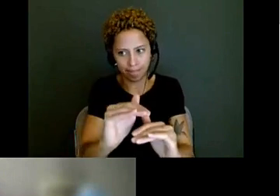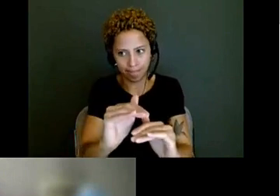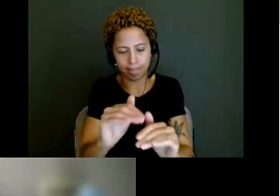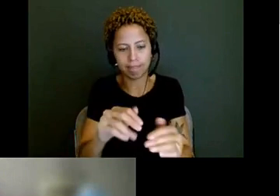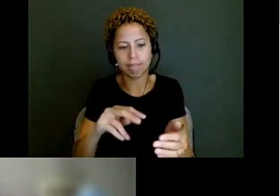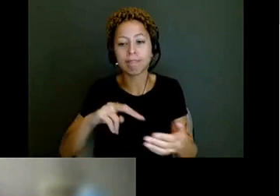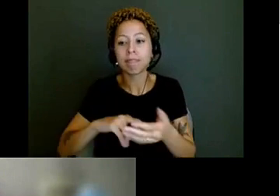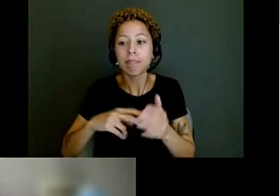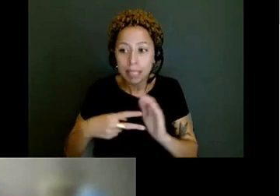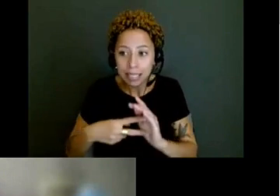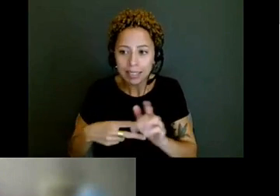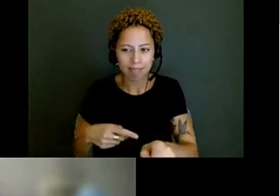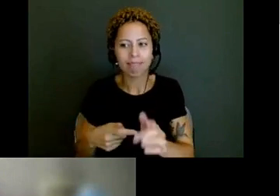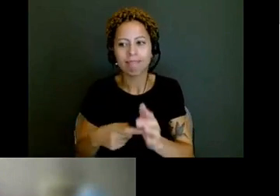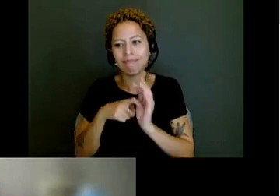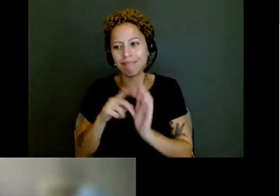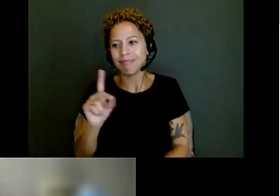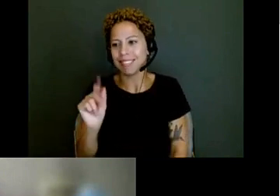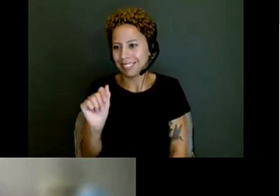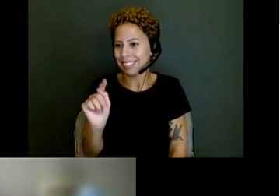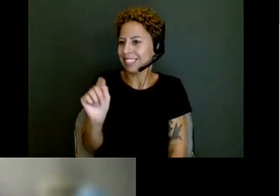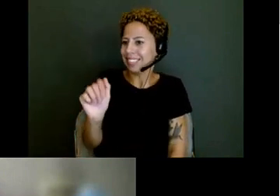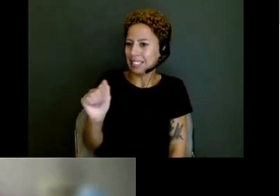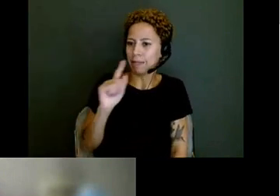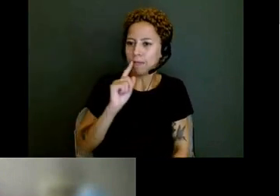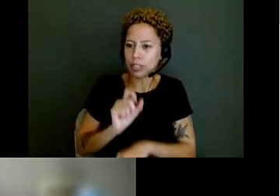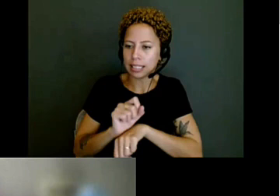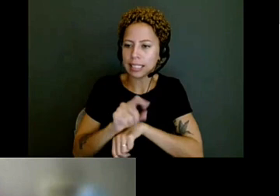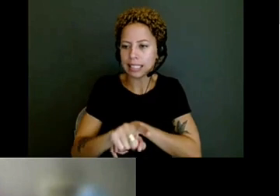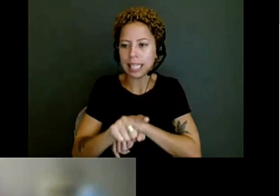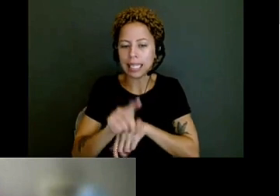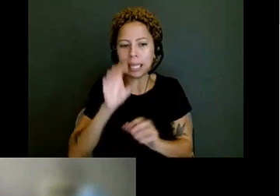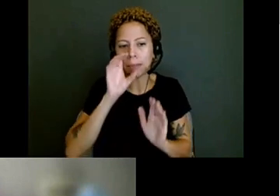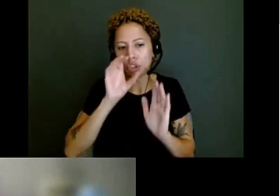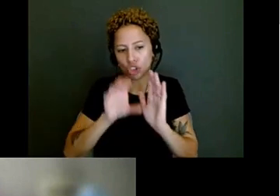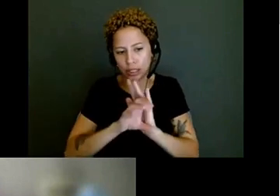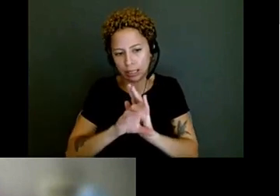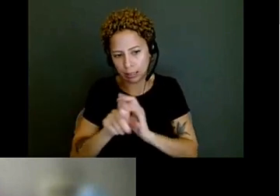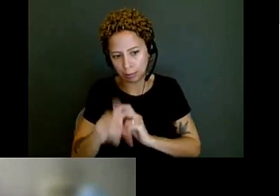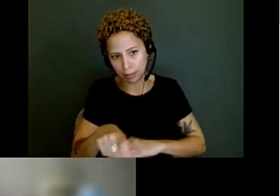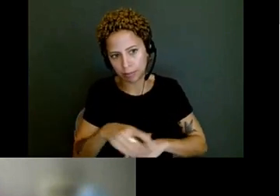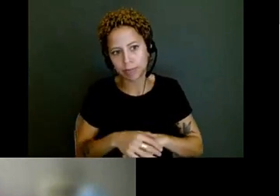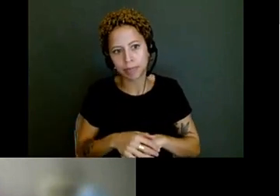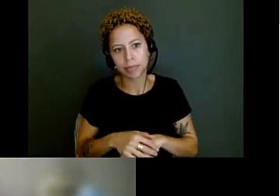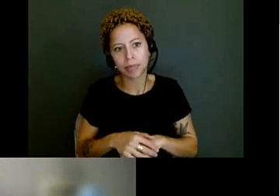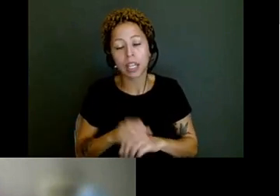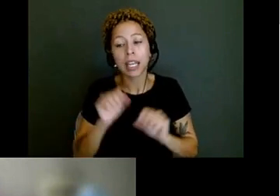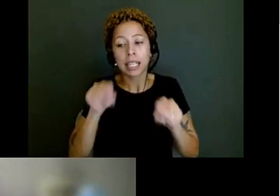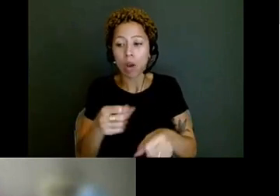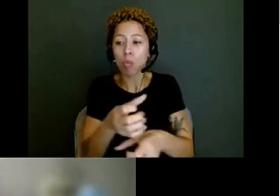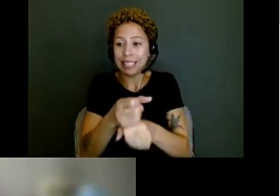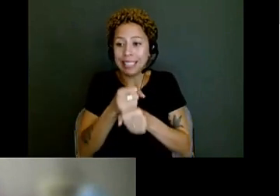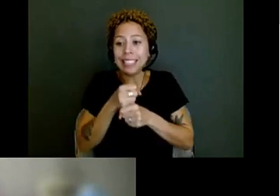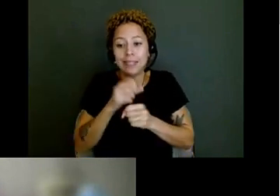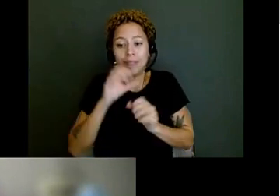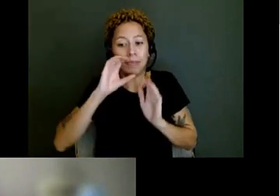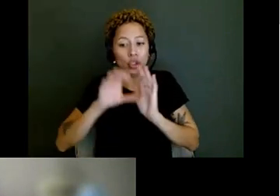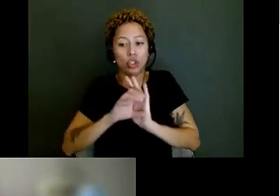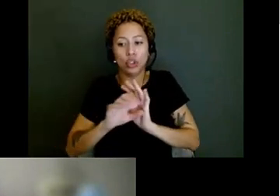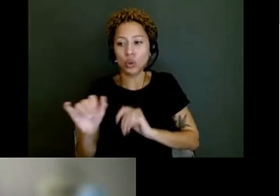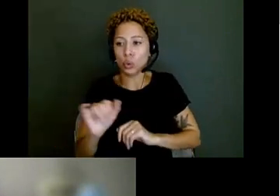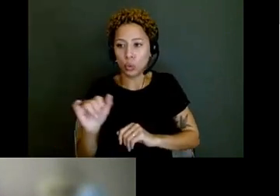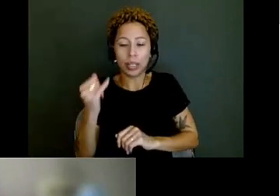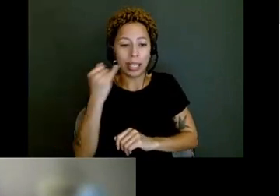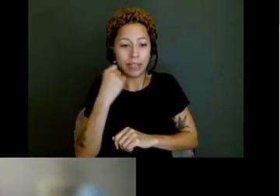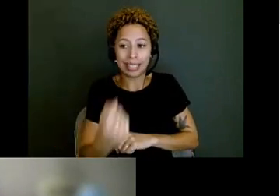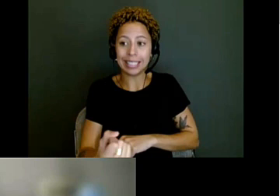to be able, if you were going to send it and then receive it. Now you can actually receive them in here as well. So if a client sends you an image, it will display